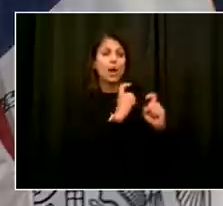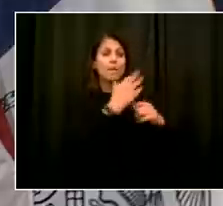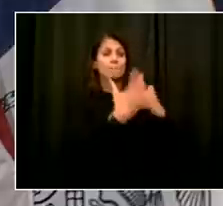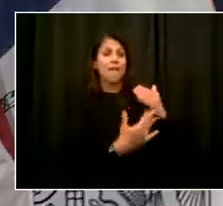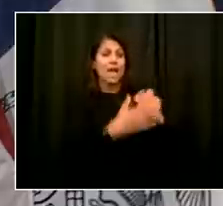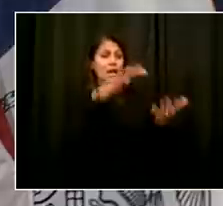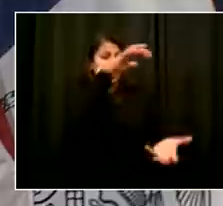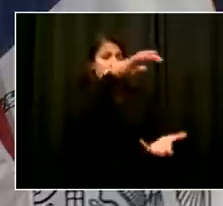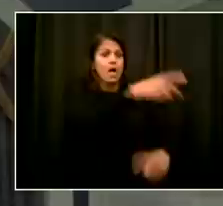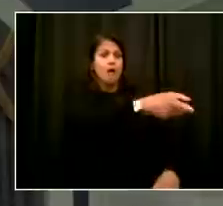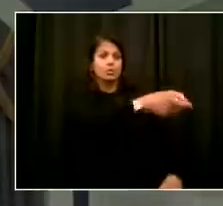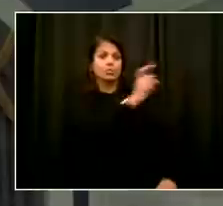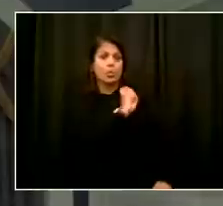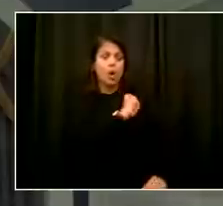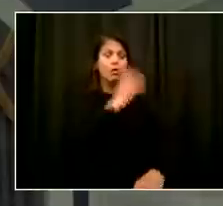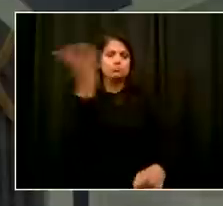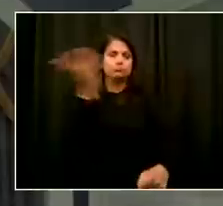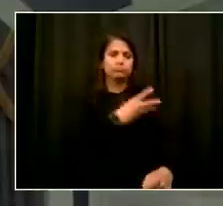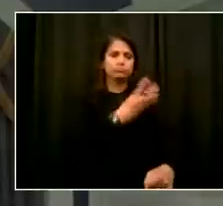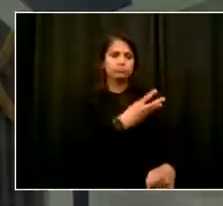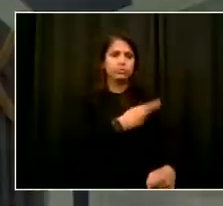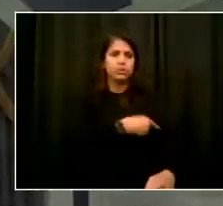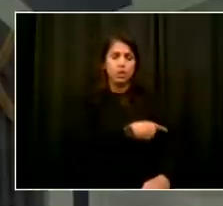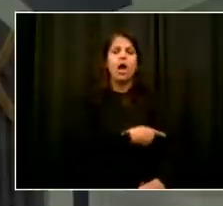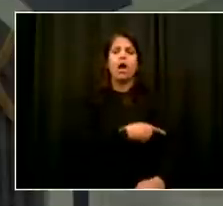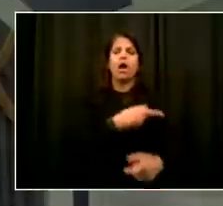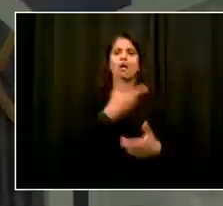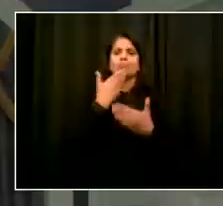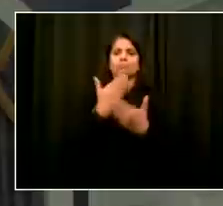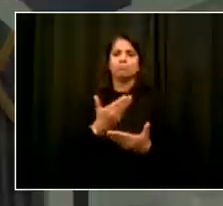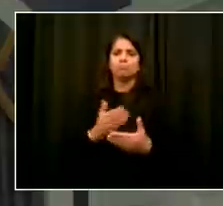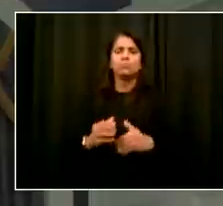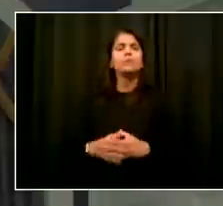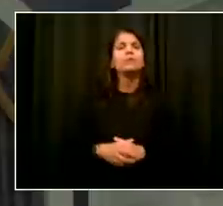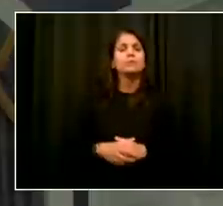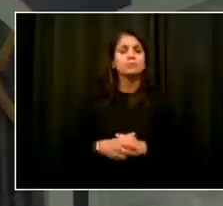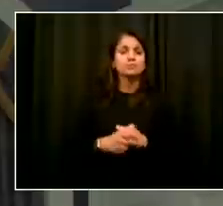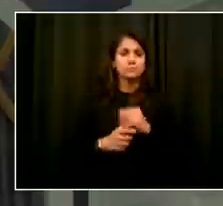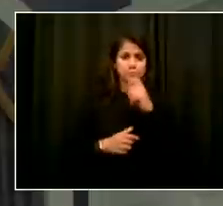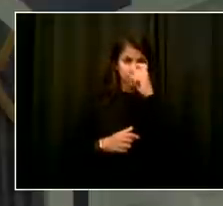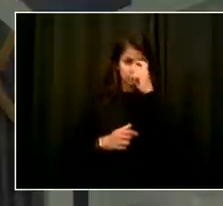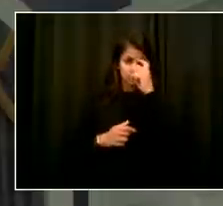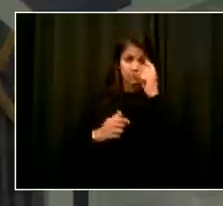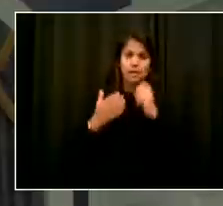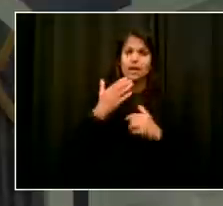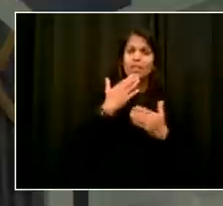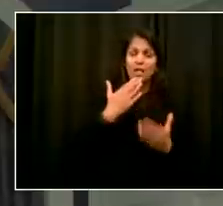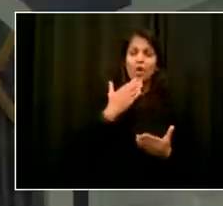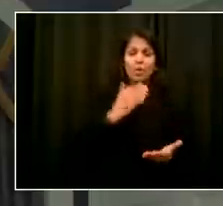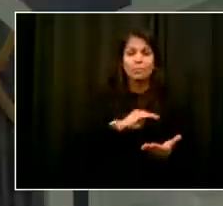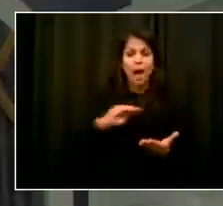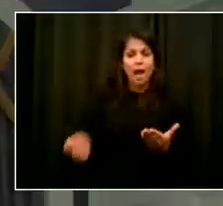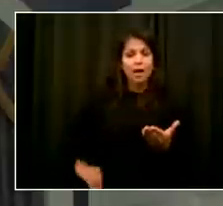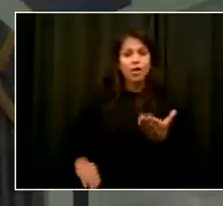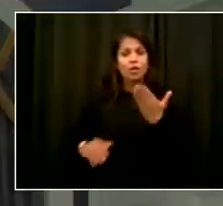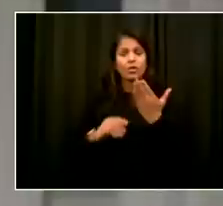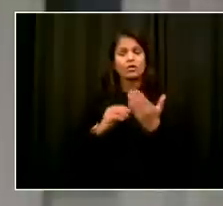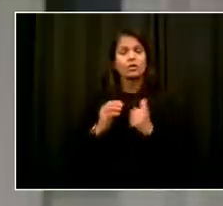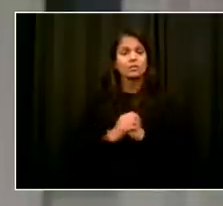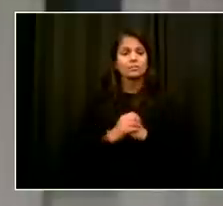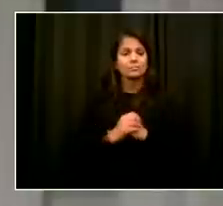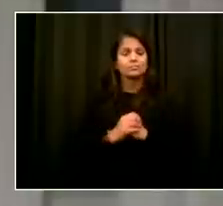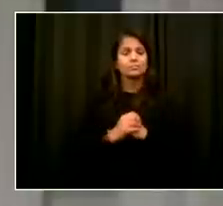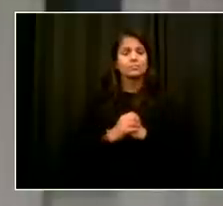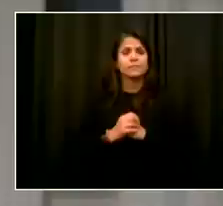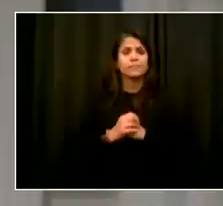with us, Shatira Weaver. Welcome, Shatira. Thank you, Mayor de Blasio, for inviting me here today to help support this very important